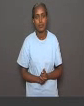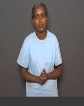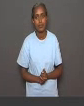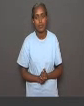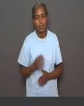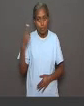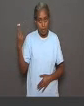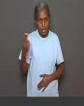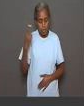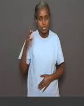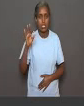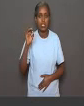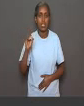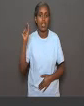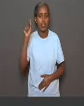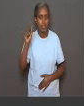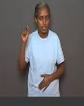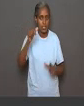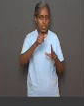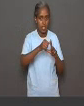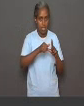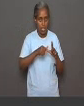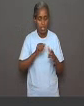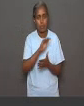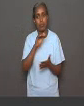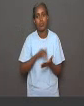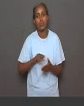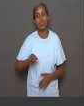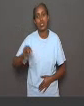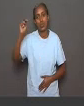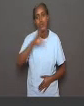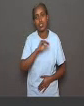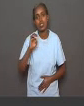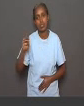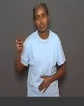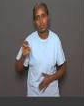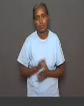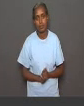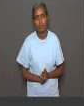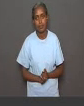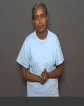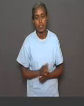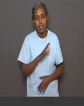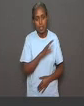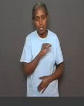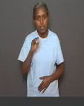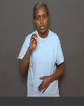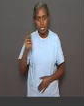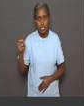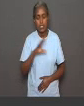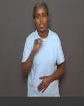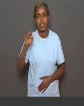By using the 90-degree angle between north and east and